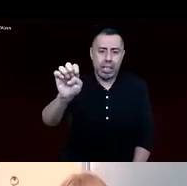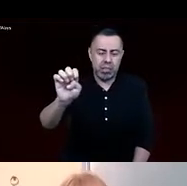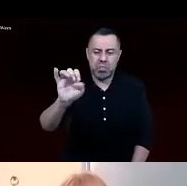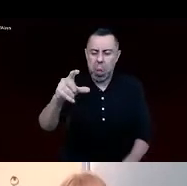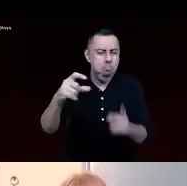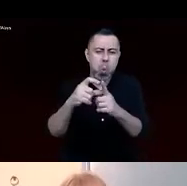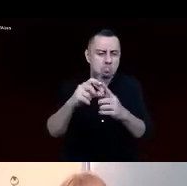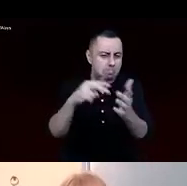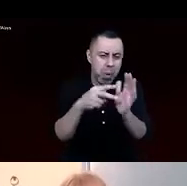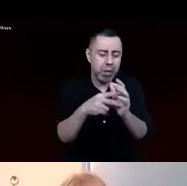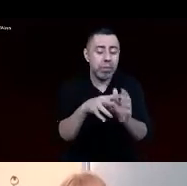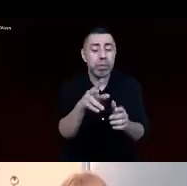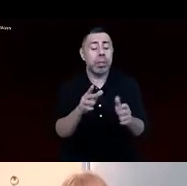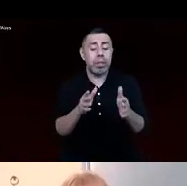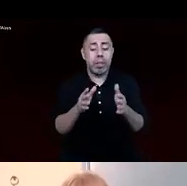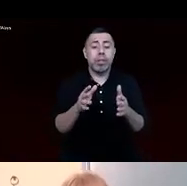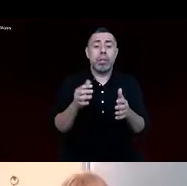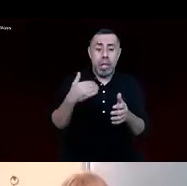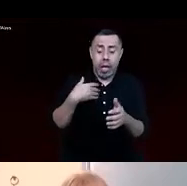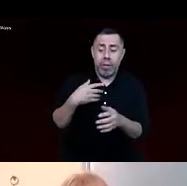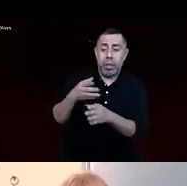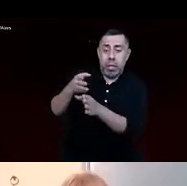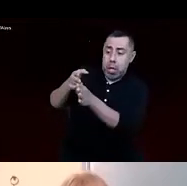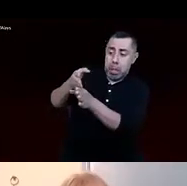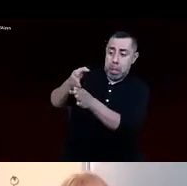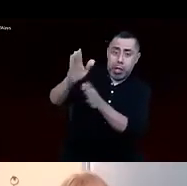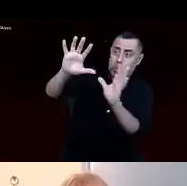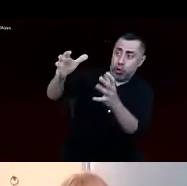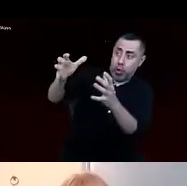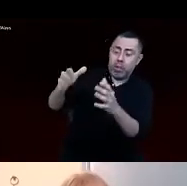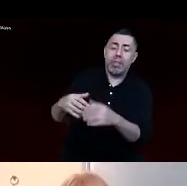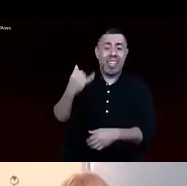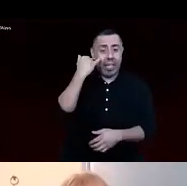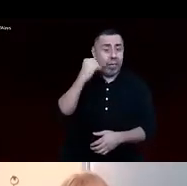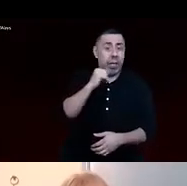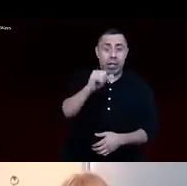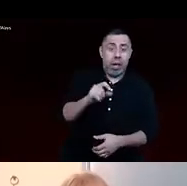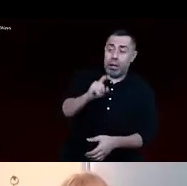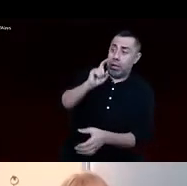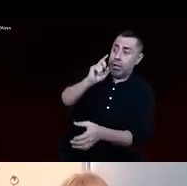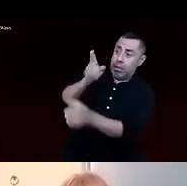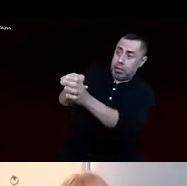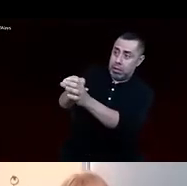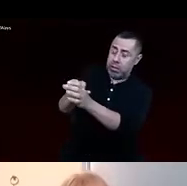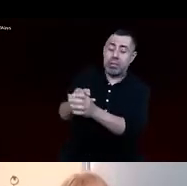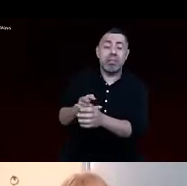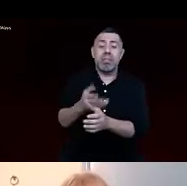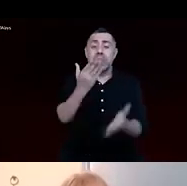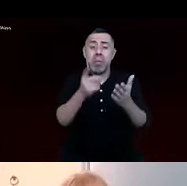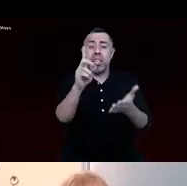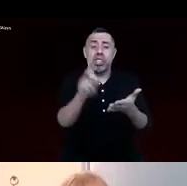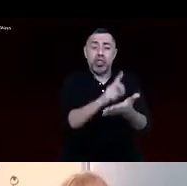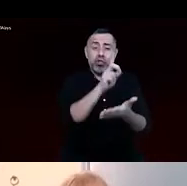who suffers discrimination, whether it's due to your sexual orientation,